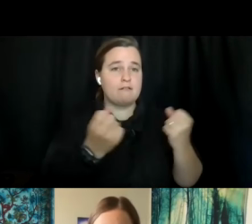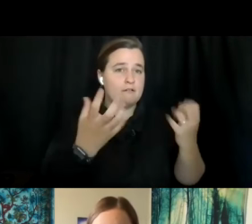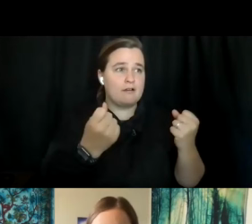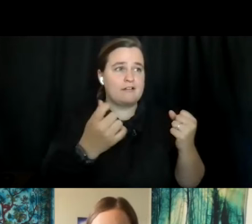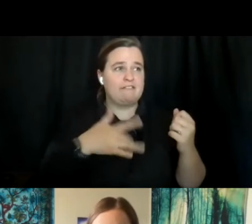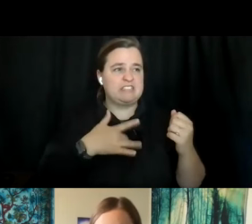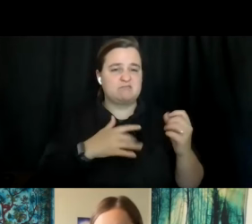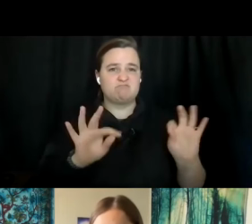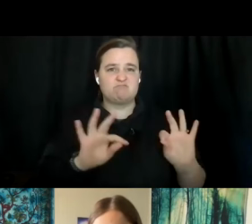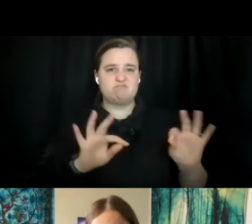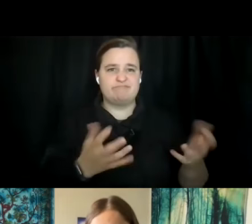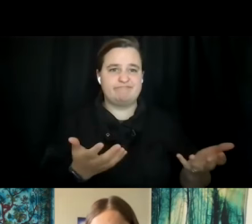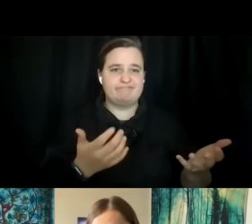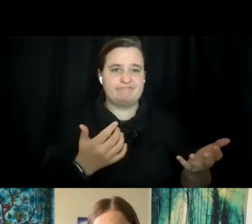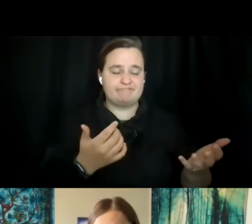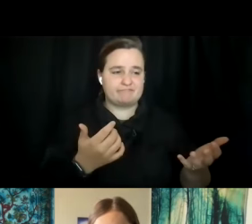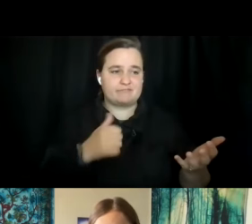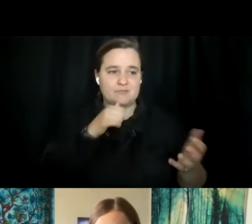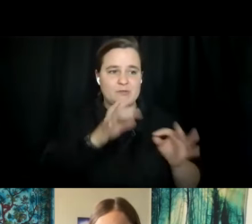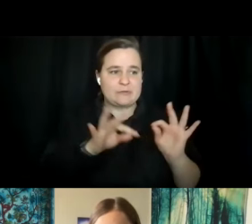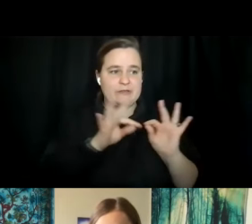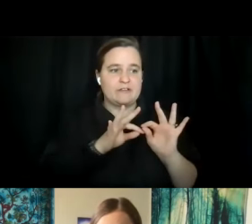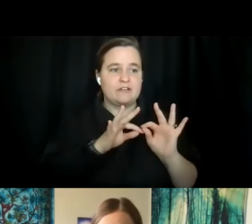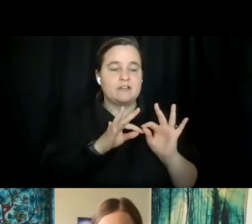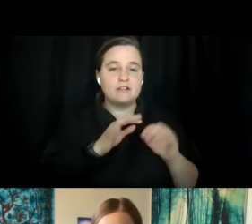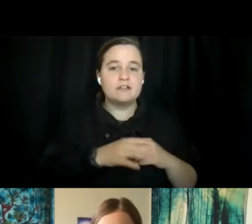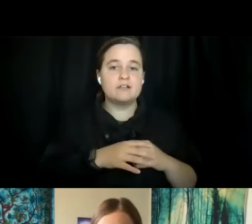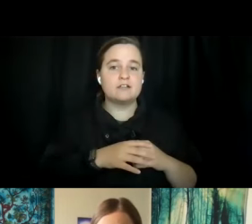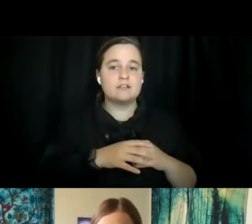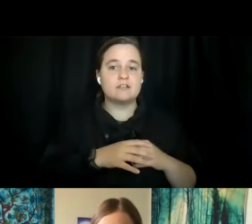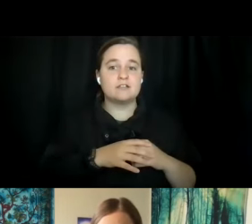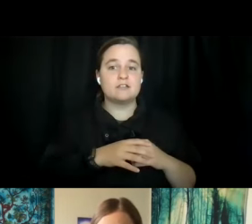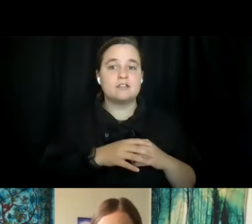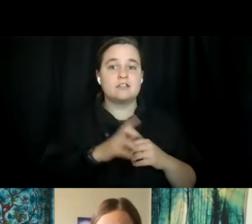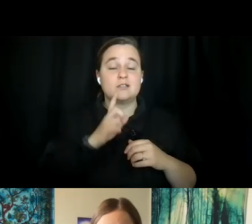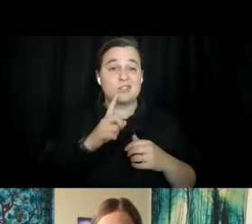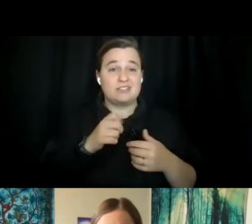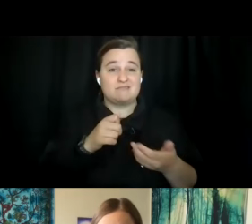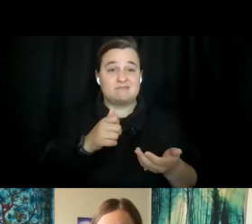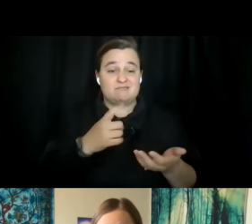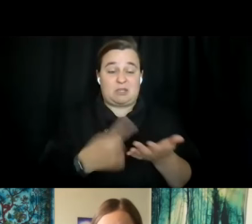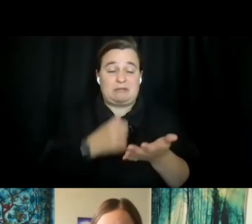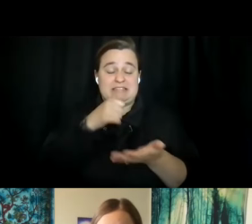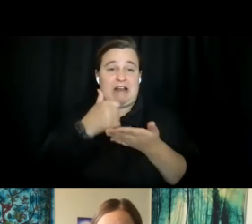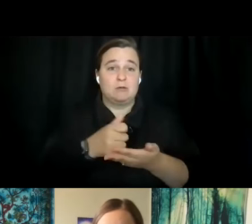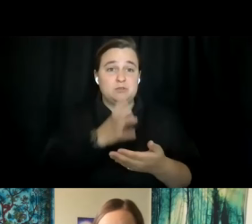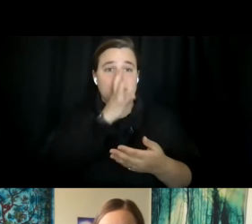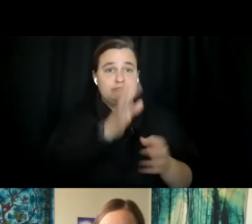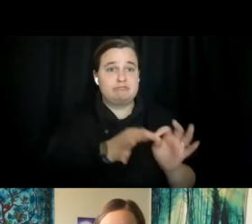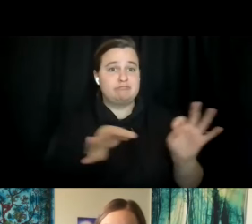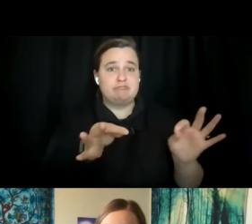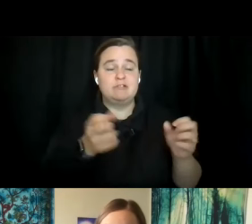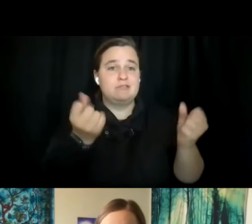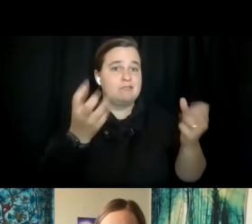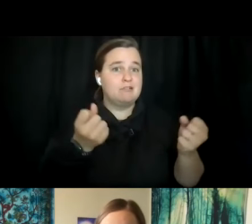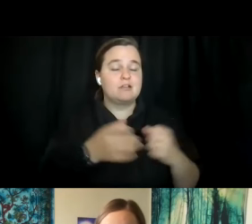trivial. And yeah, so it can really be not helpful in that sense, especially when people are asking you